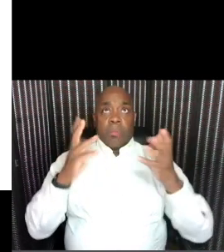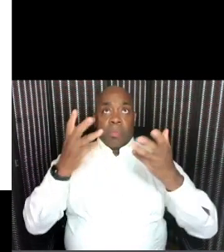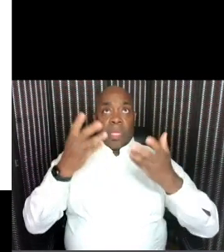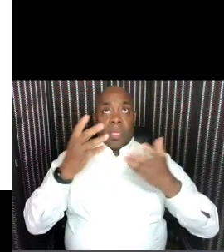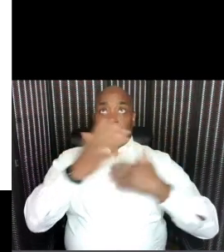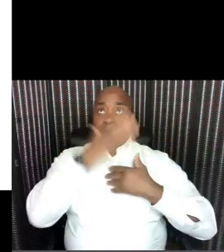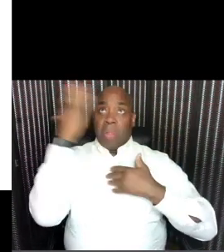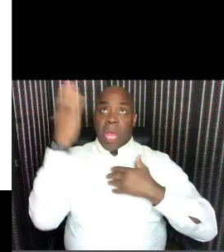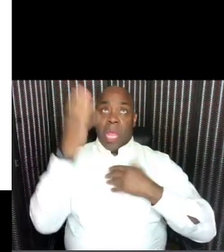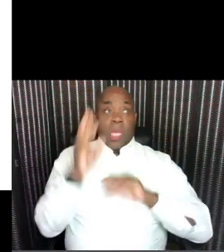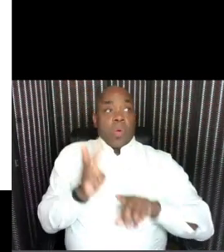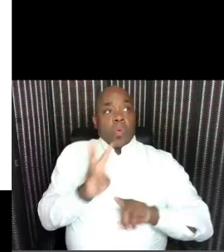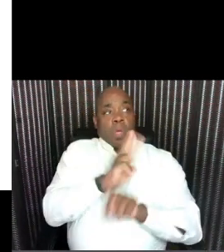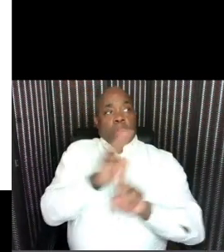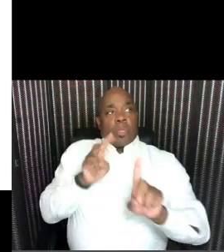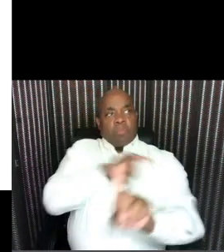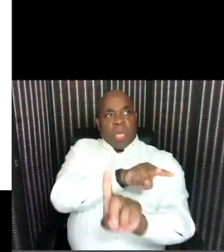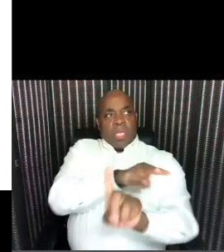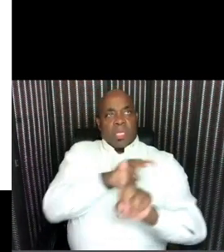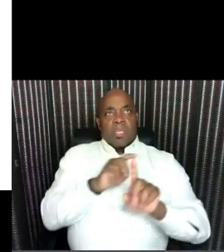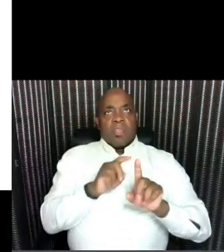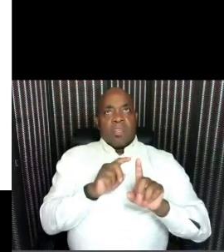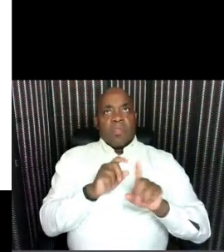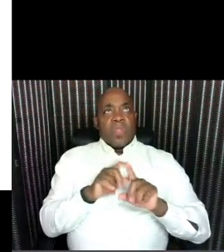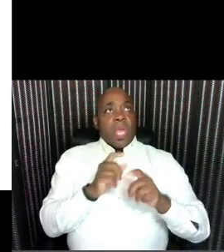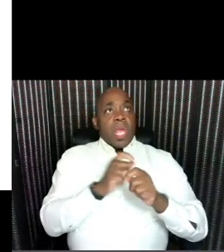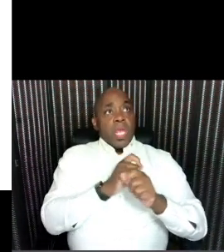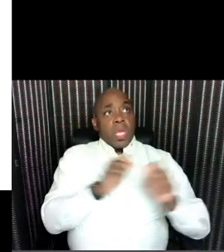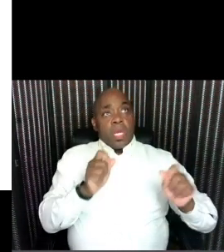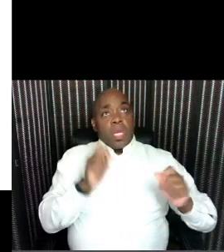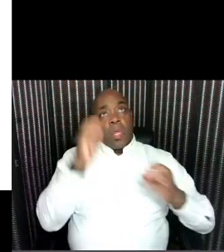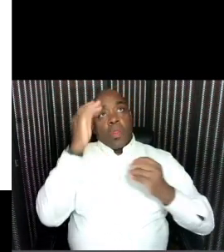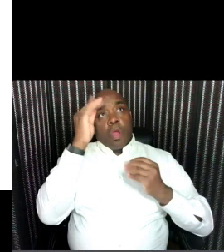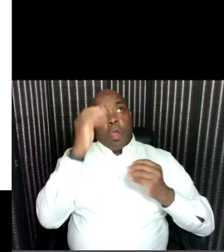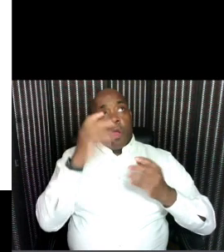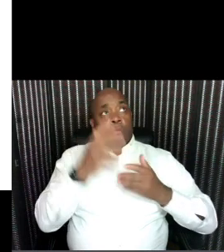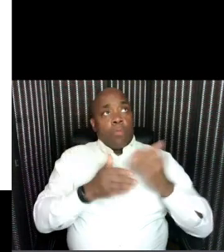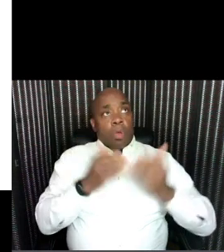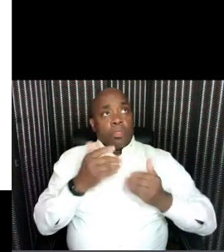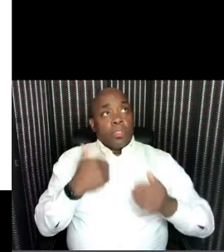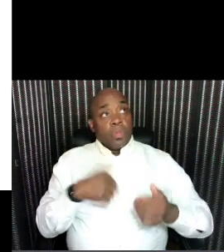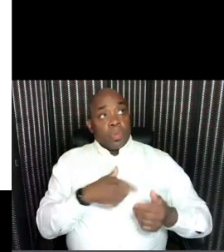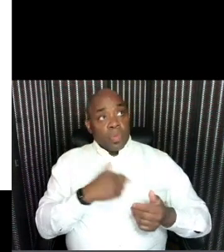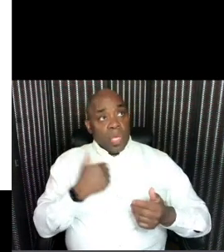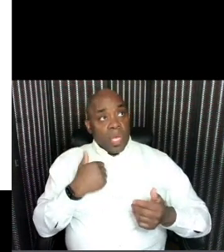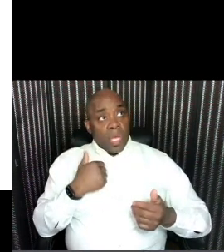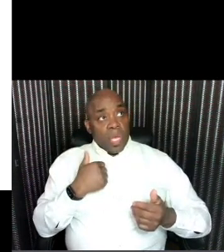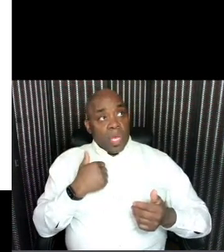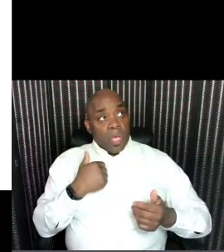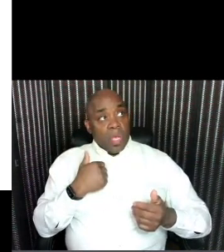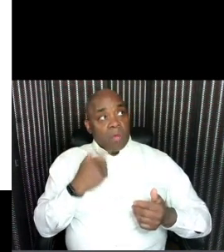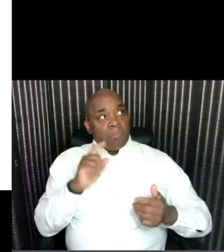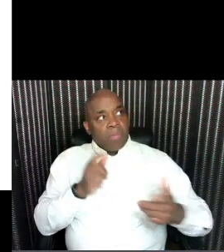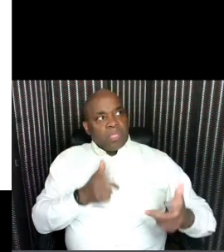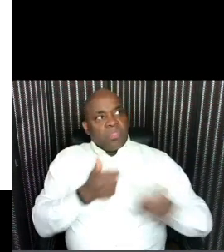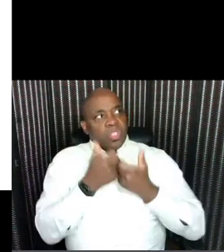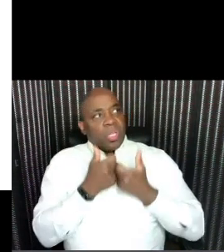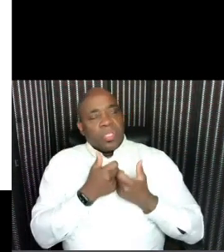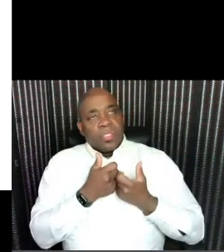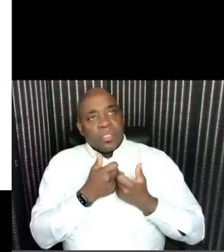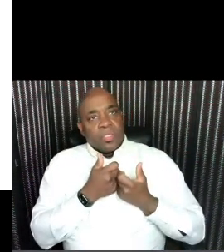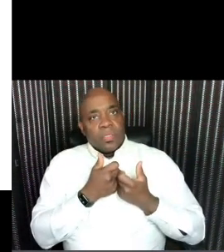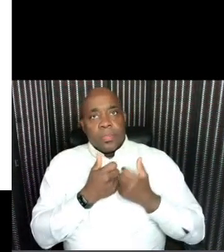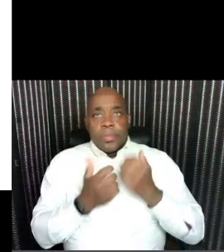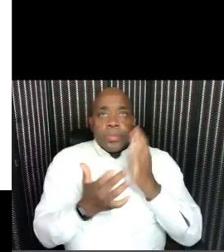context, is one where any kind of thought process that we might have has to be challenged, right? Technology is